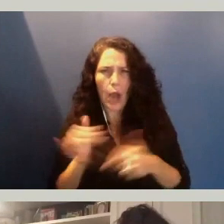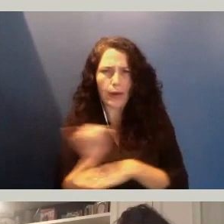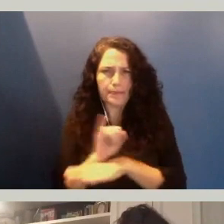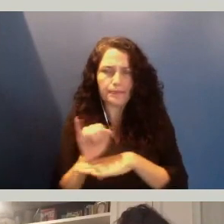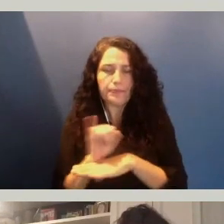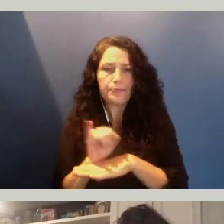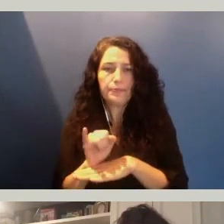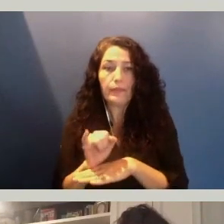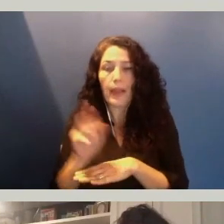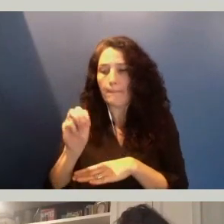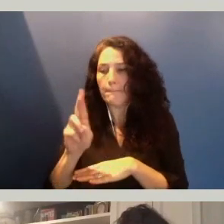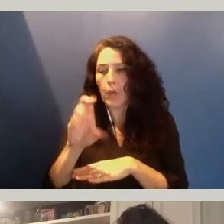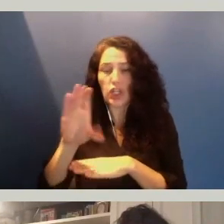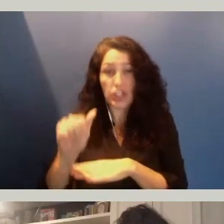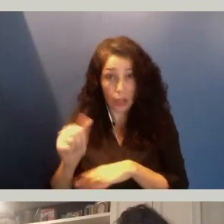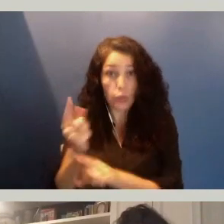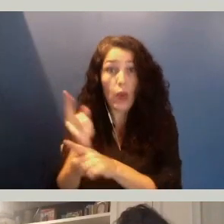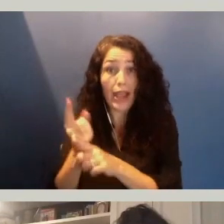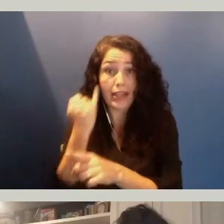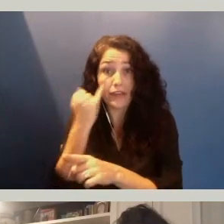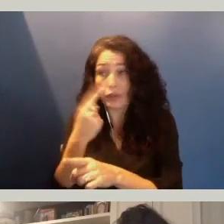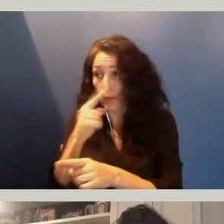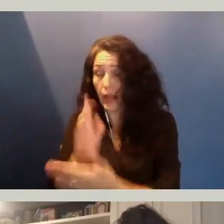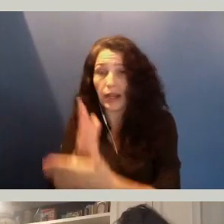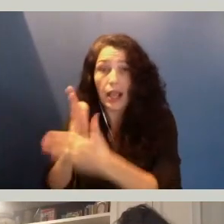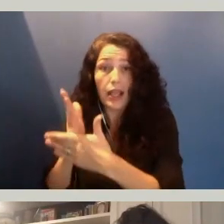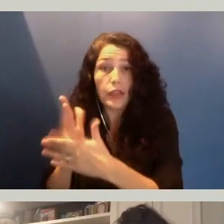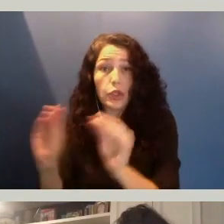yeah. I think we don't have any transparency